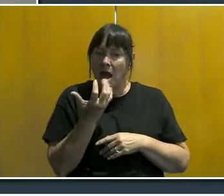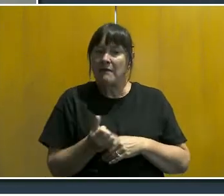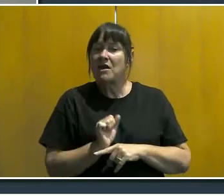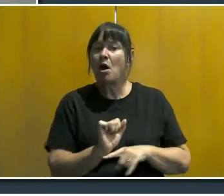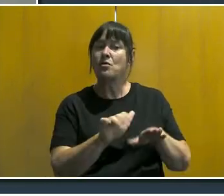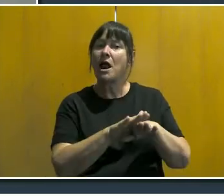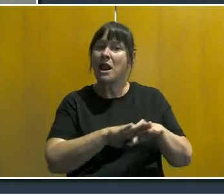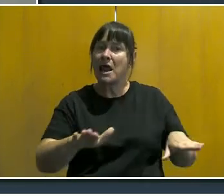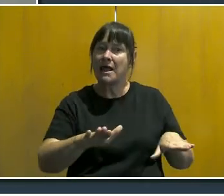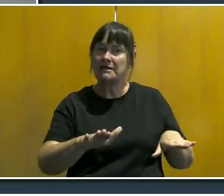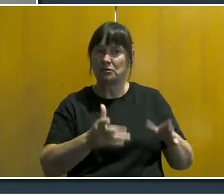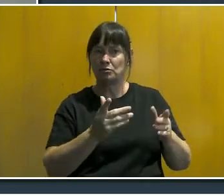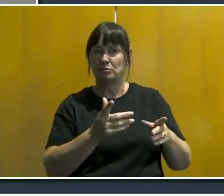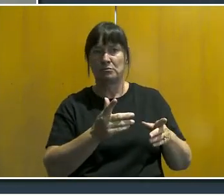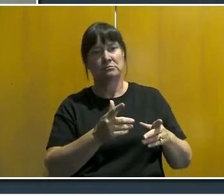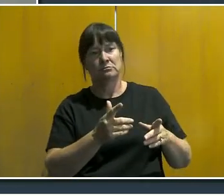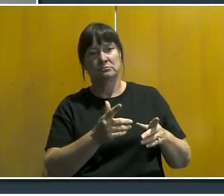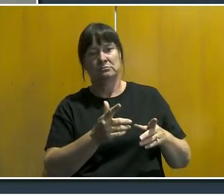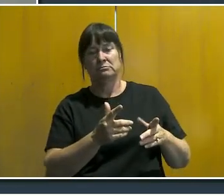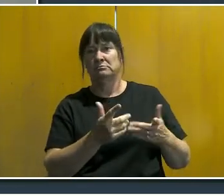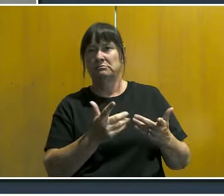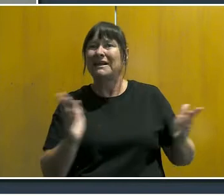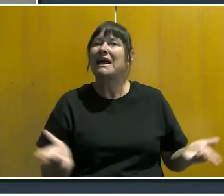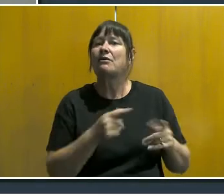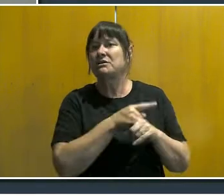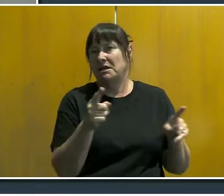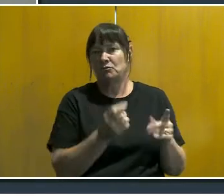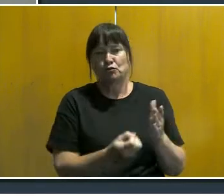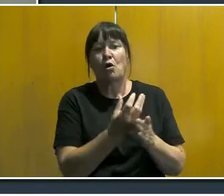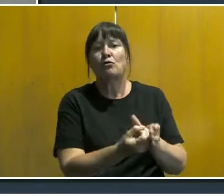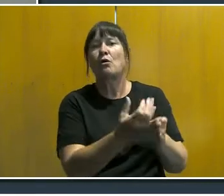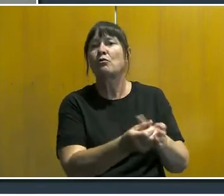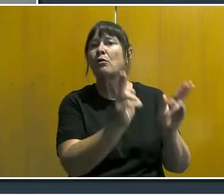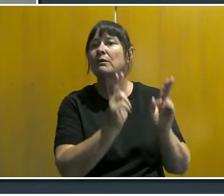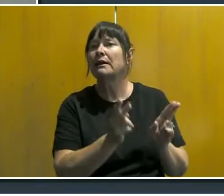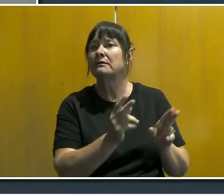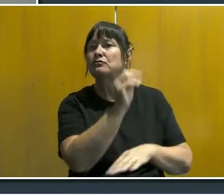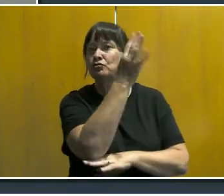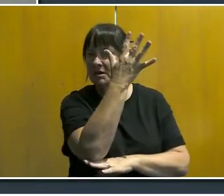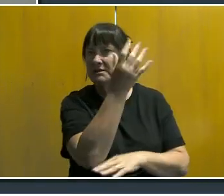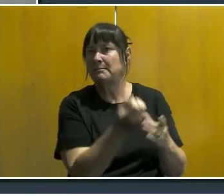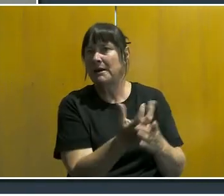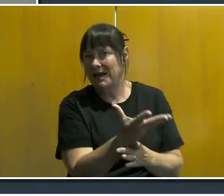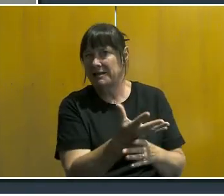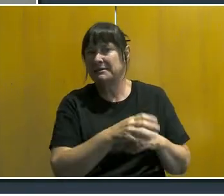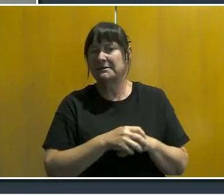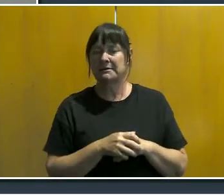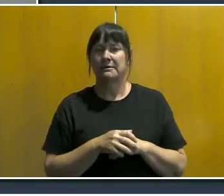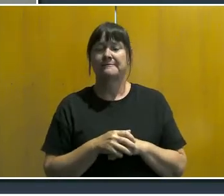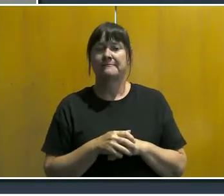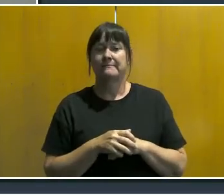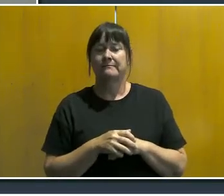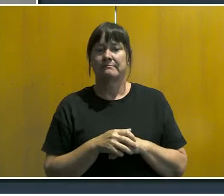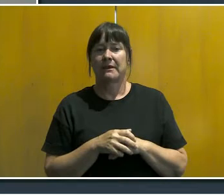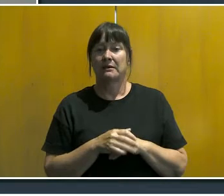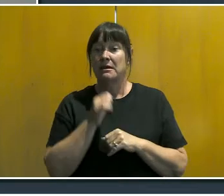enhancement, for example, by way of rate relief, as occurs in other councils around New Zealand. It would be a perverse result